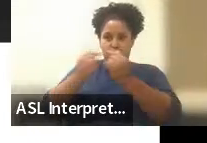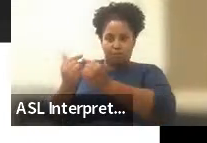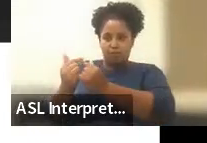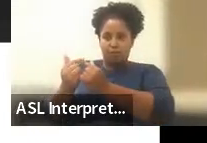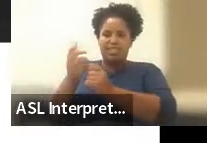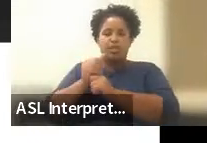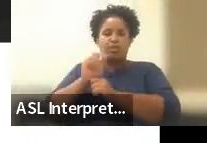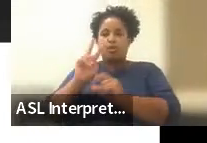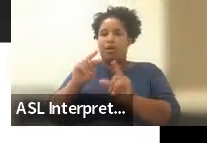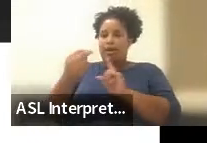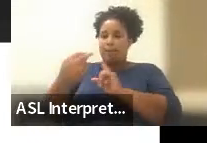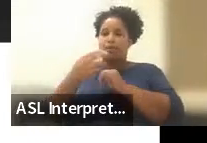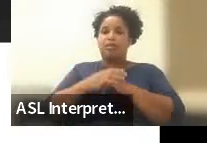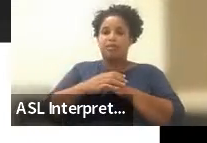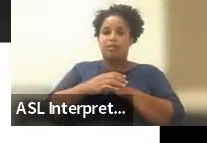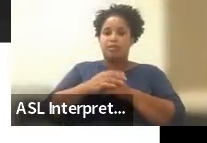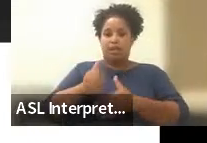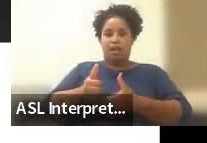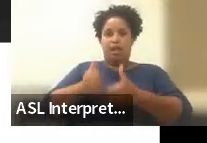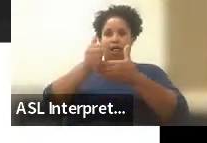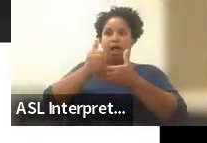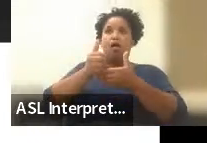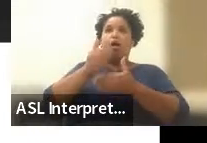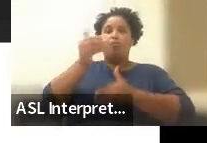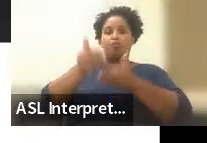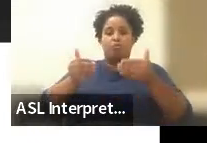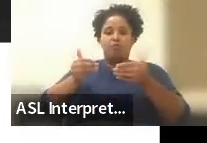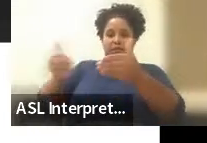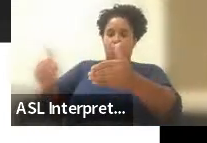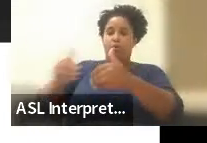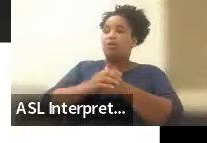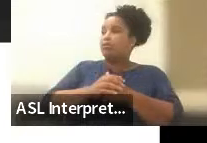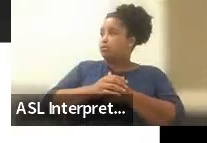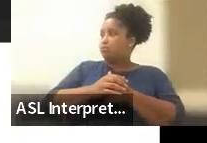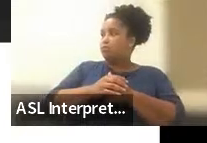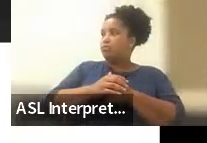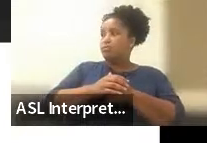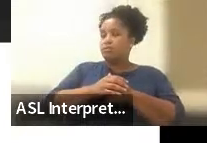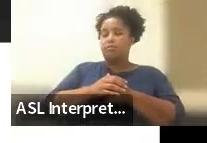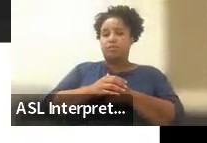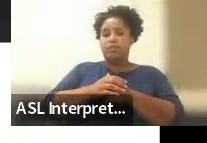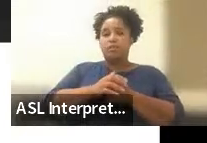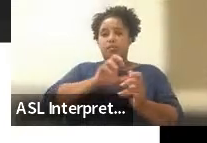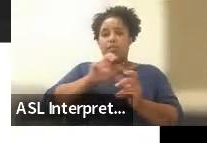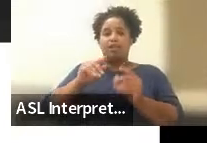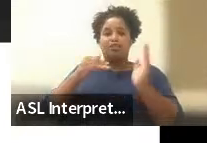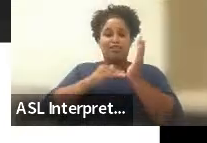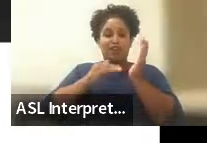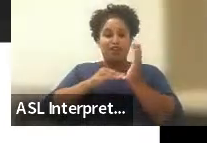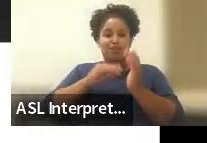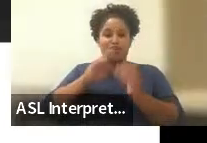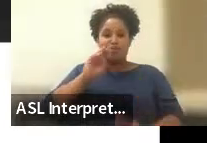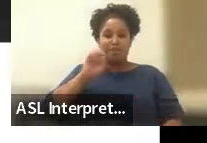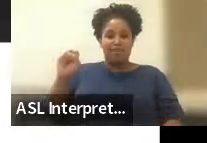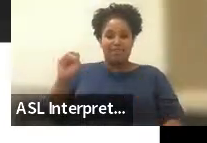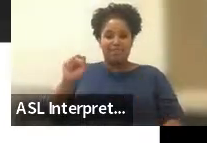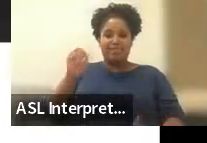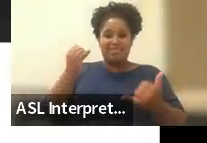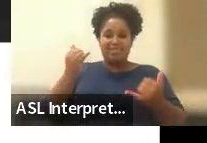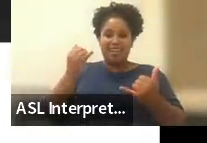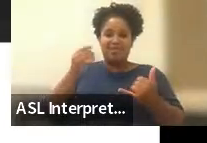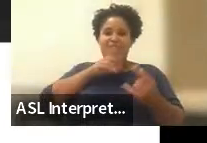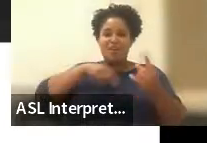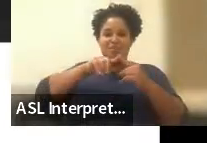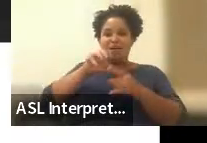your input to help move those forward. So with that, let me turn it over back to Dr. Moss. I want to cover the